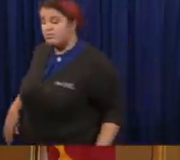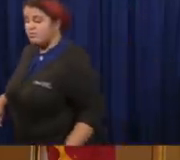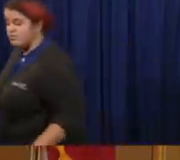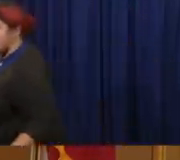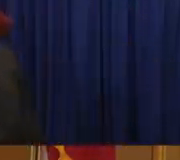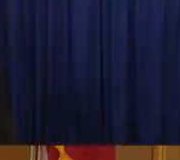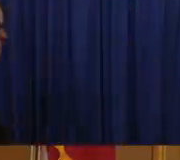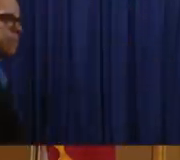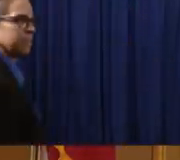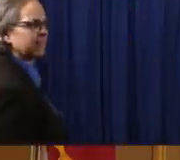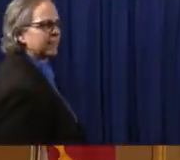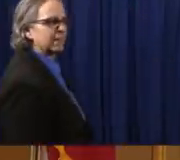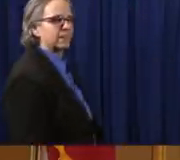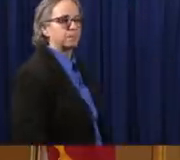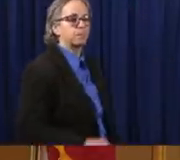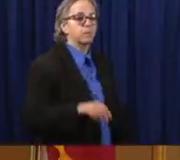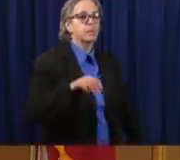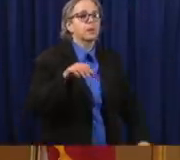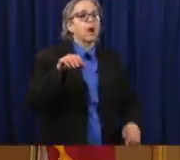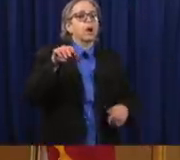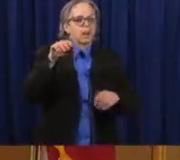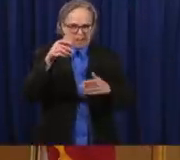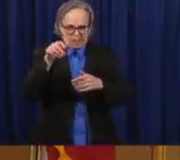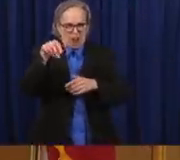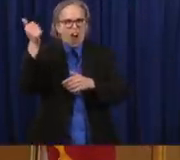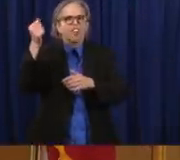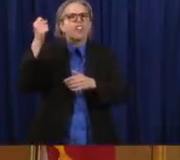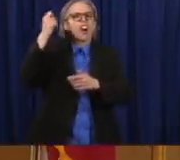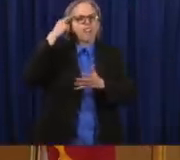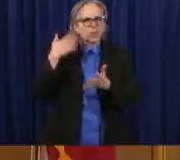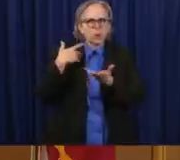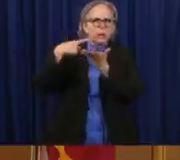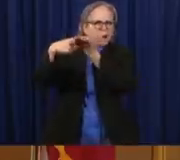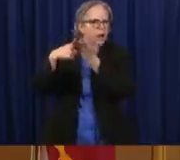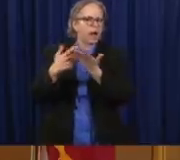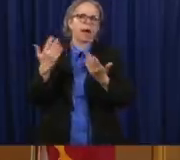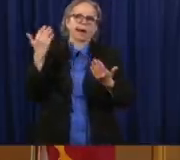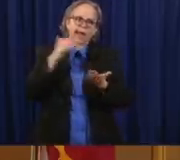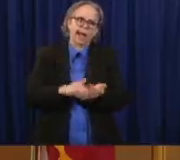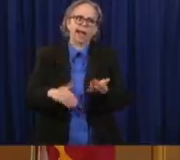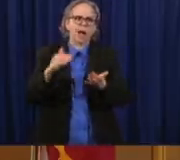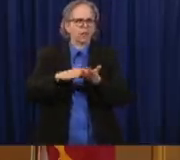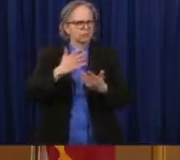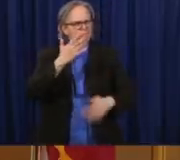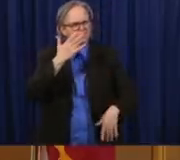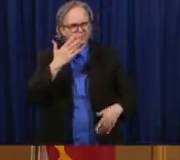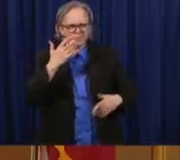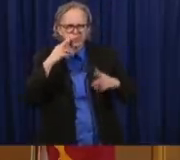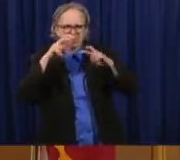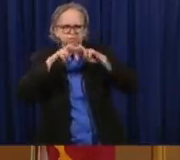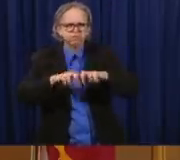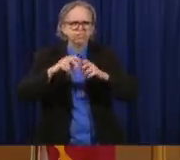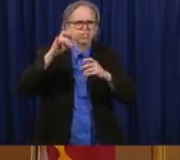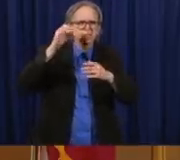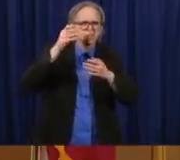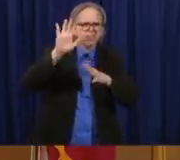of see what everybody else is doing, what works, what problems that we have in common, how we're dealing with them. And so